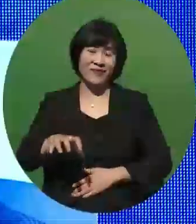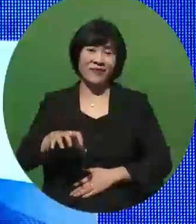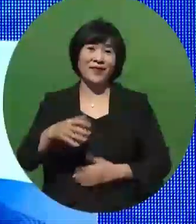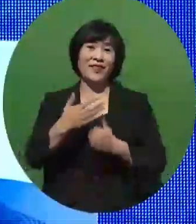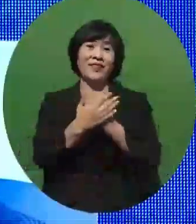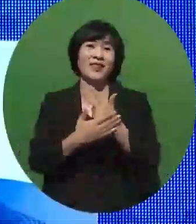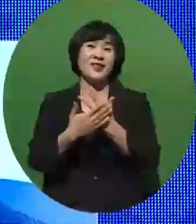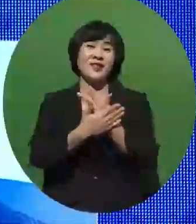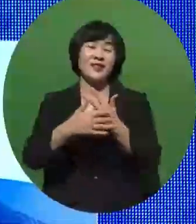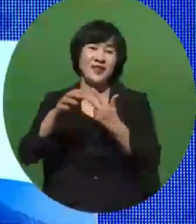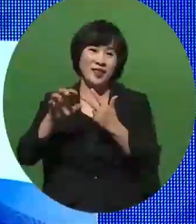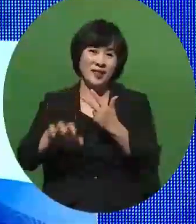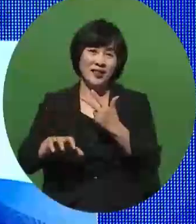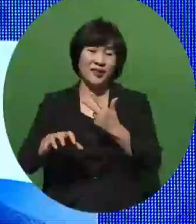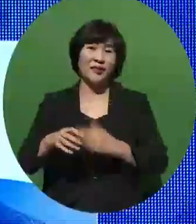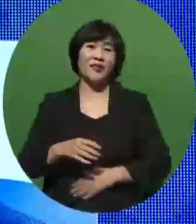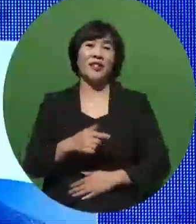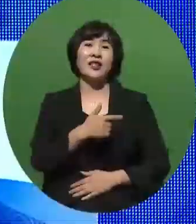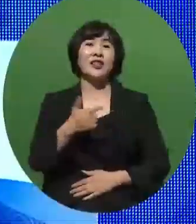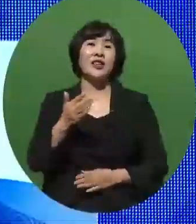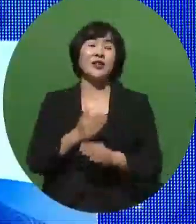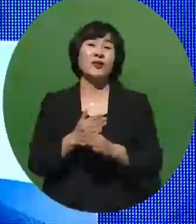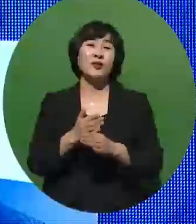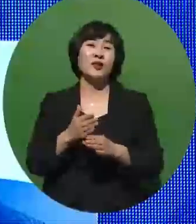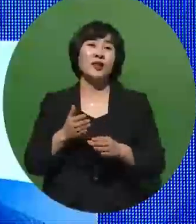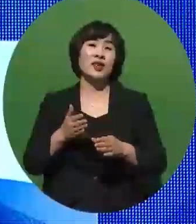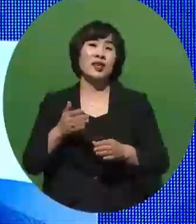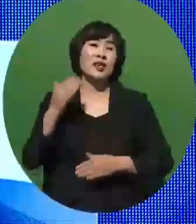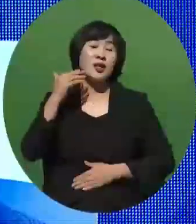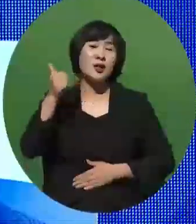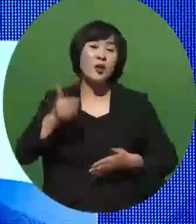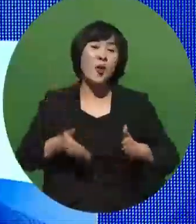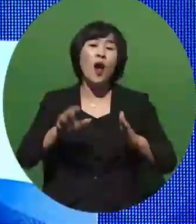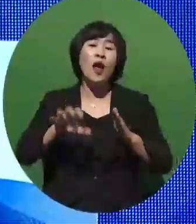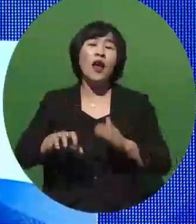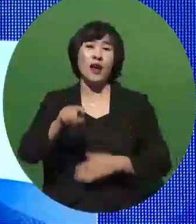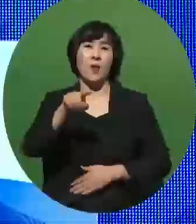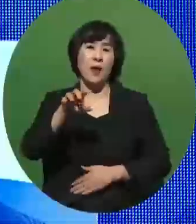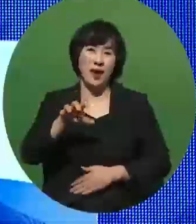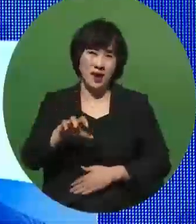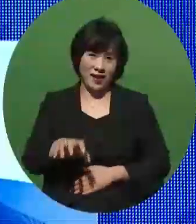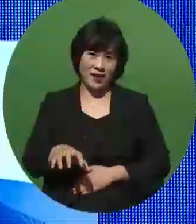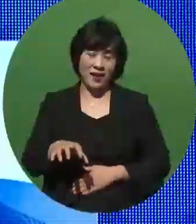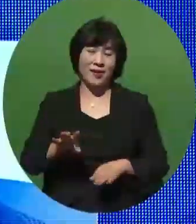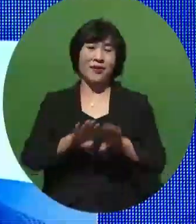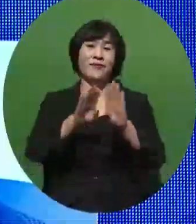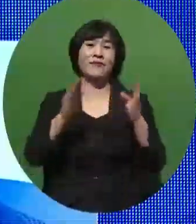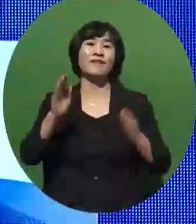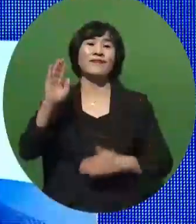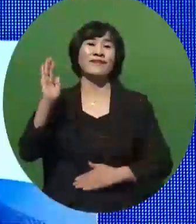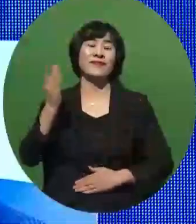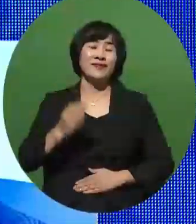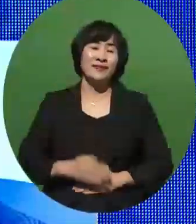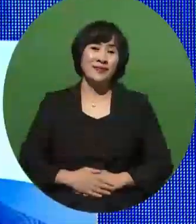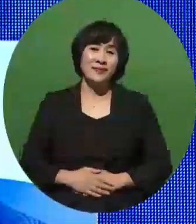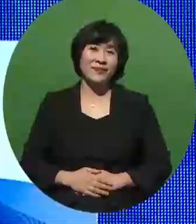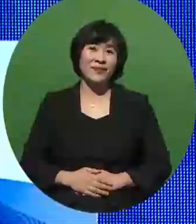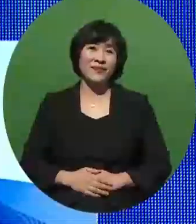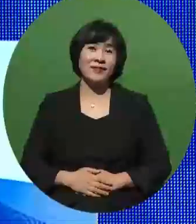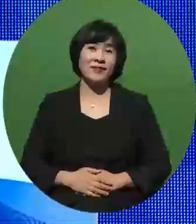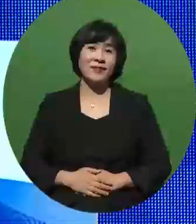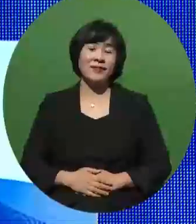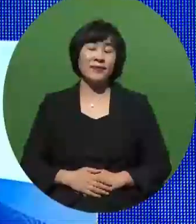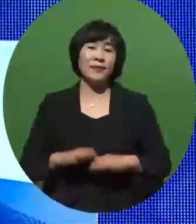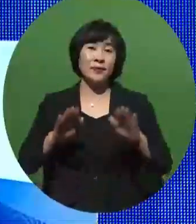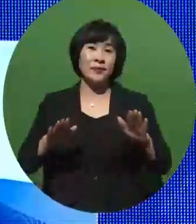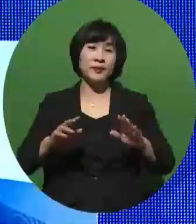Island, Jeollanamdo Island, the island of Angel, which is near